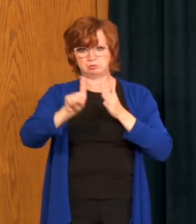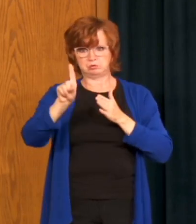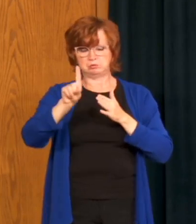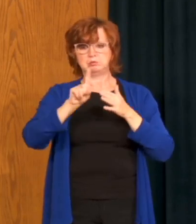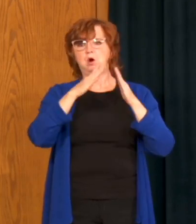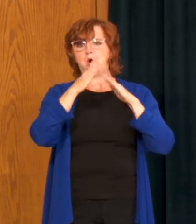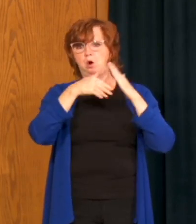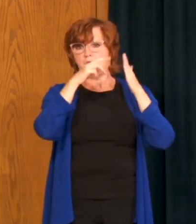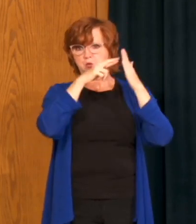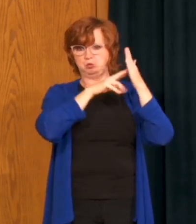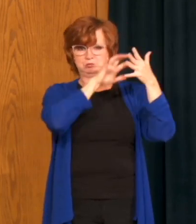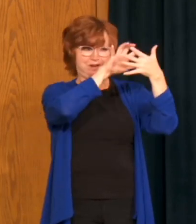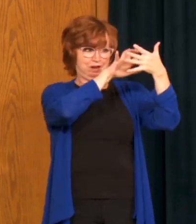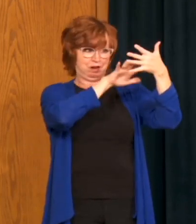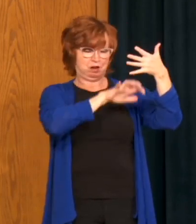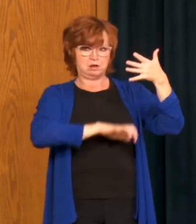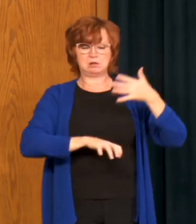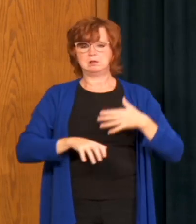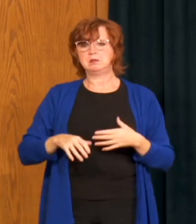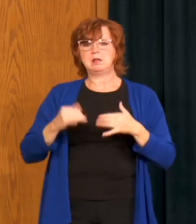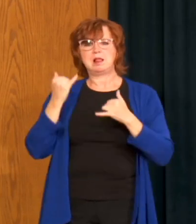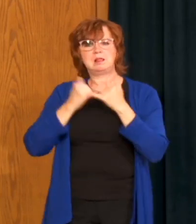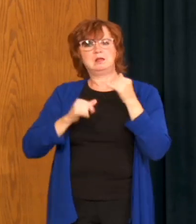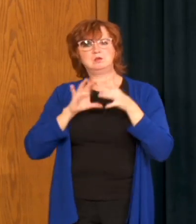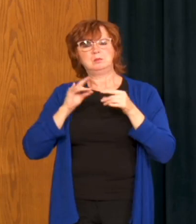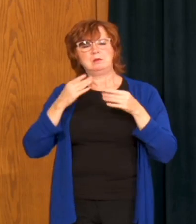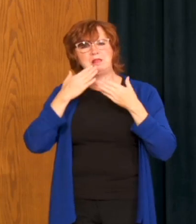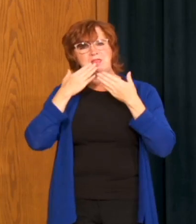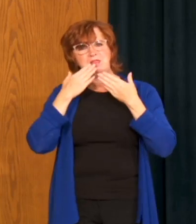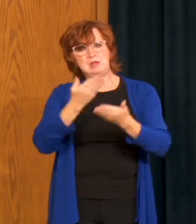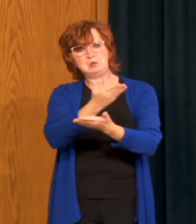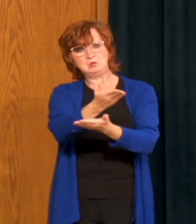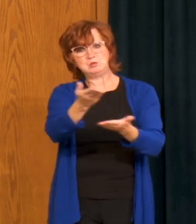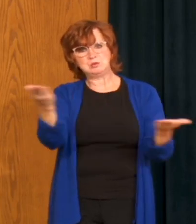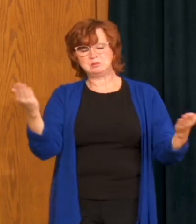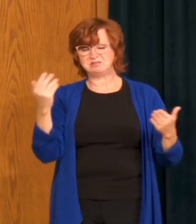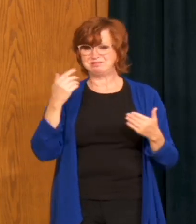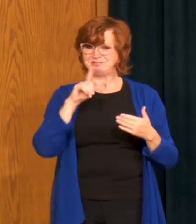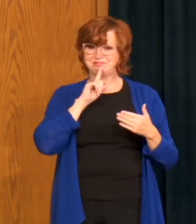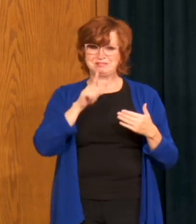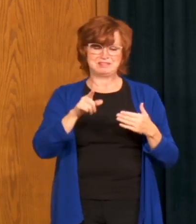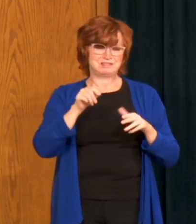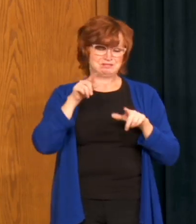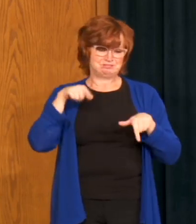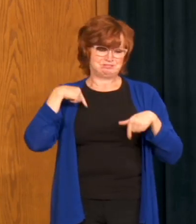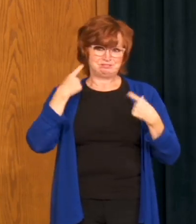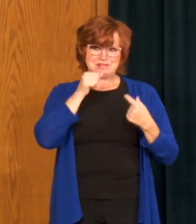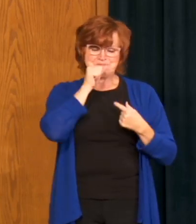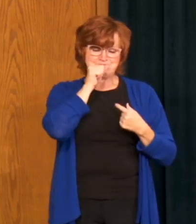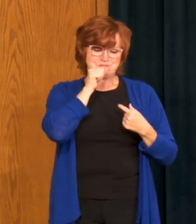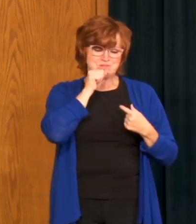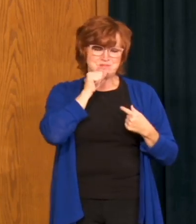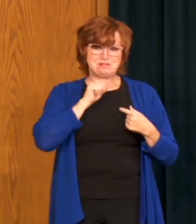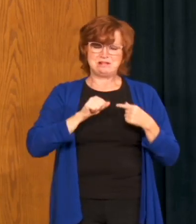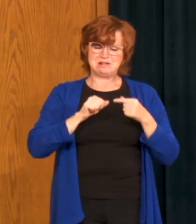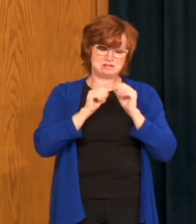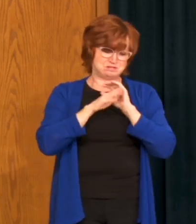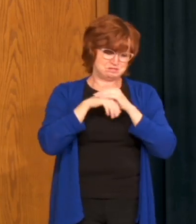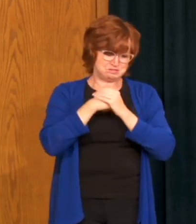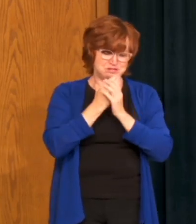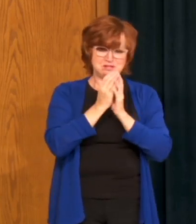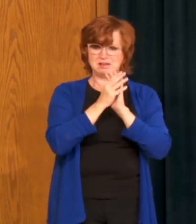everyone in Saskatchewan for everything that you are doing. I know everyone in this province has had to change almost every aspect of your